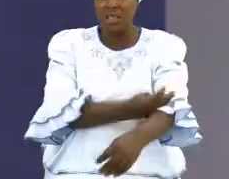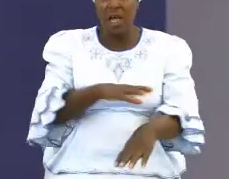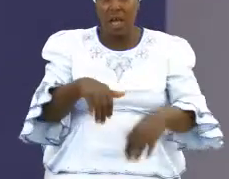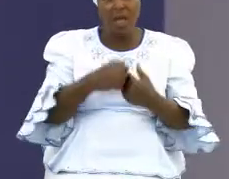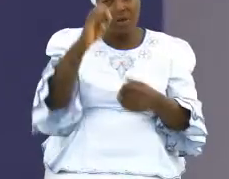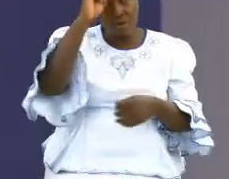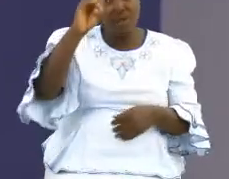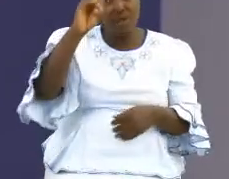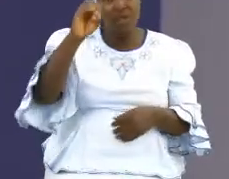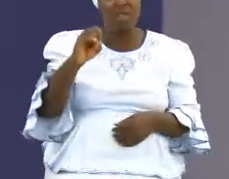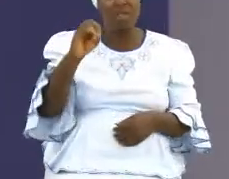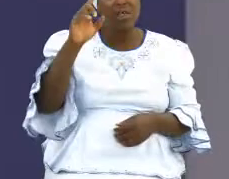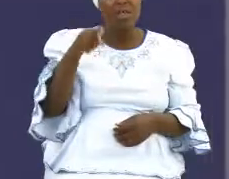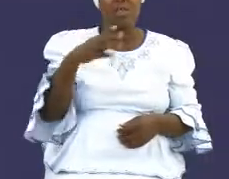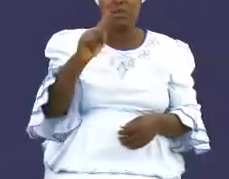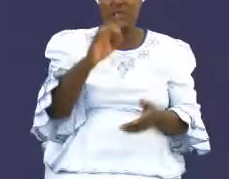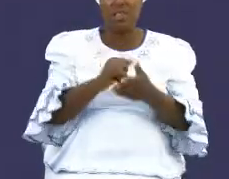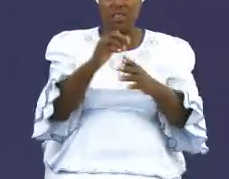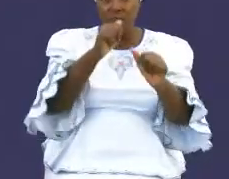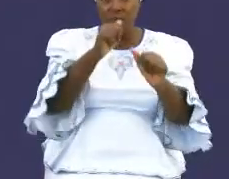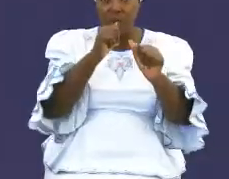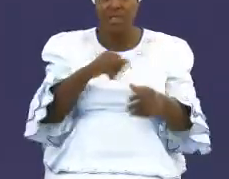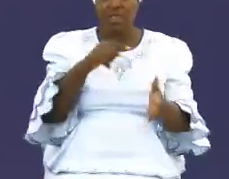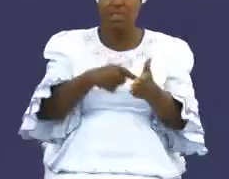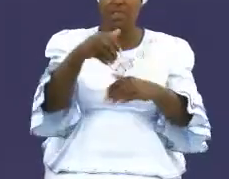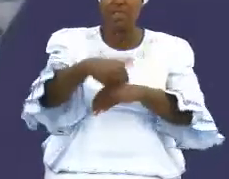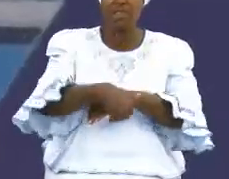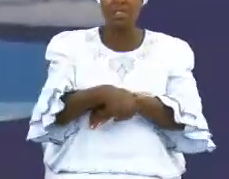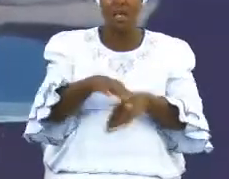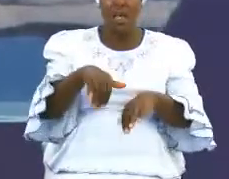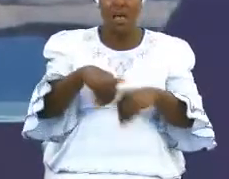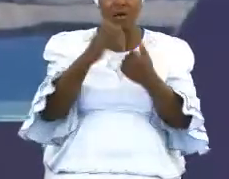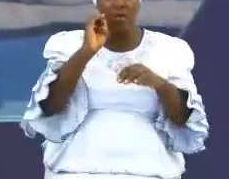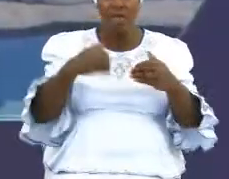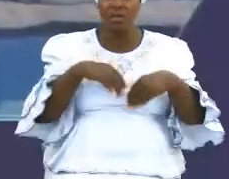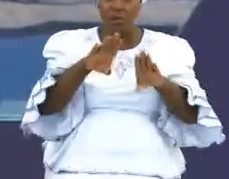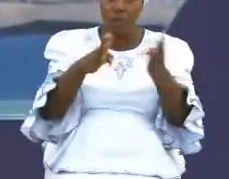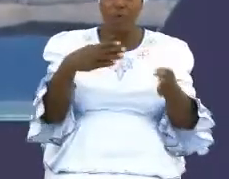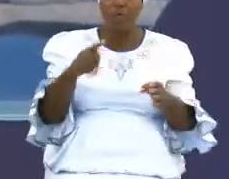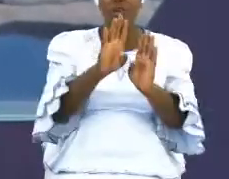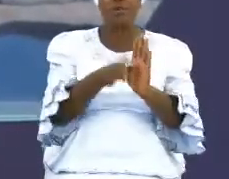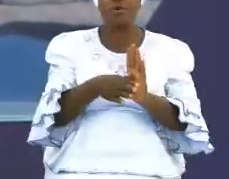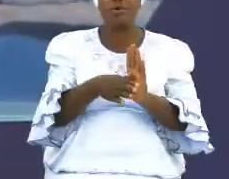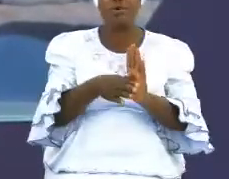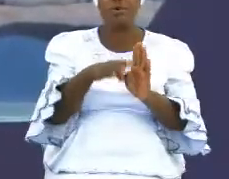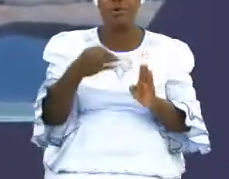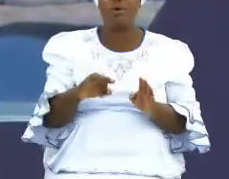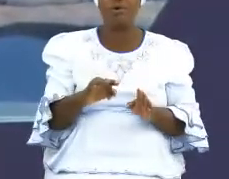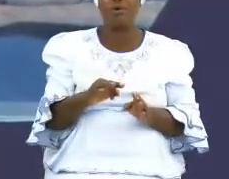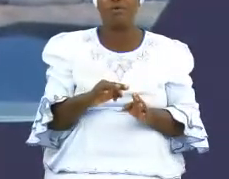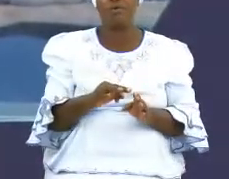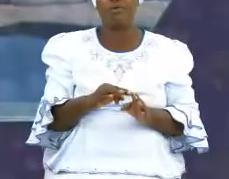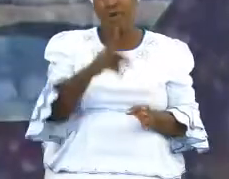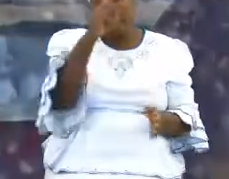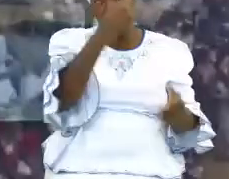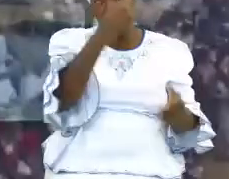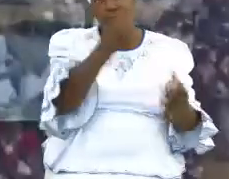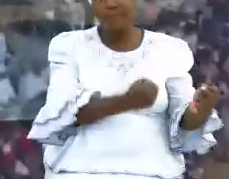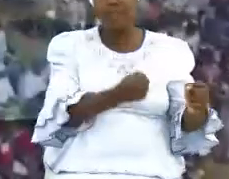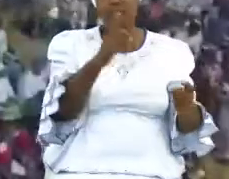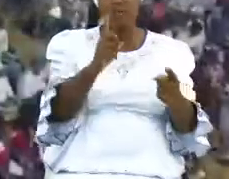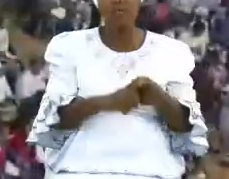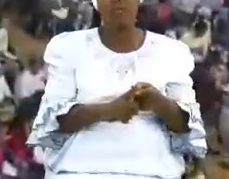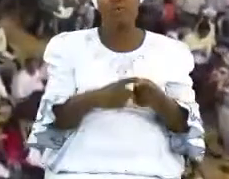is blessing you tonight, how he had opened the door of faith unto the Gentiles.